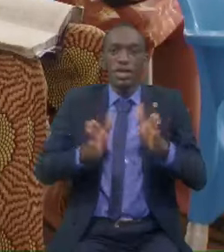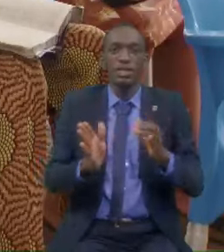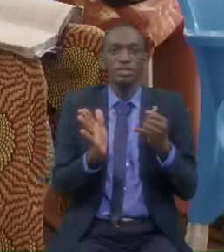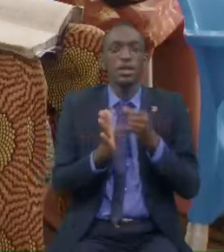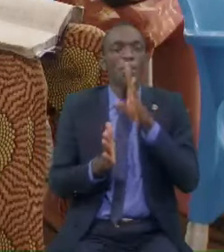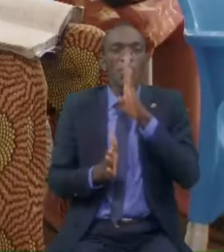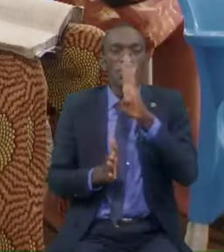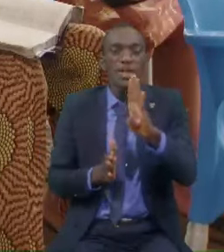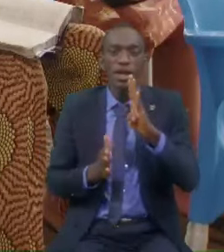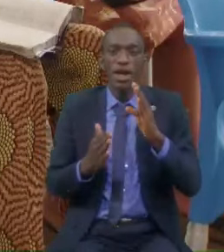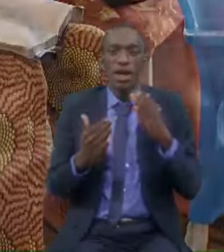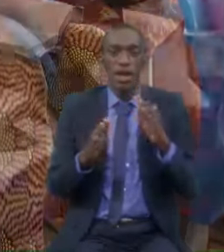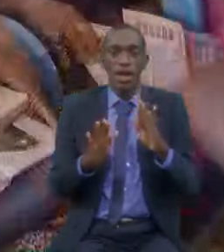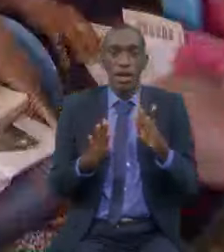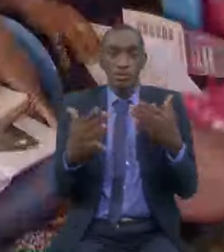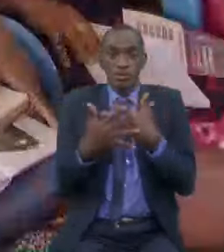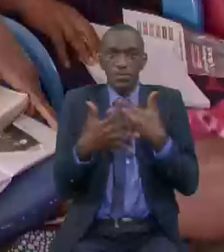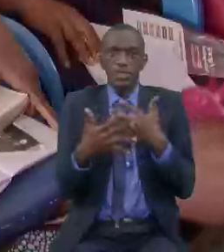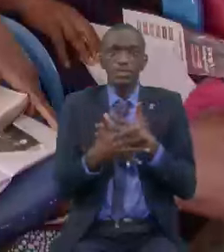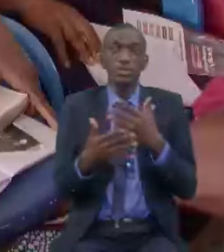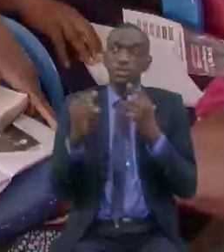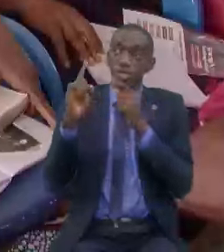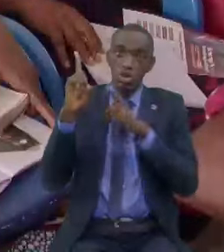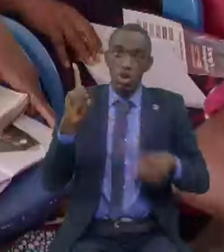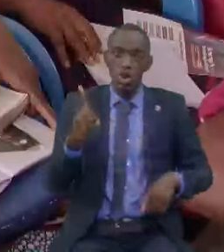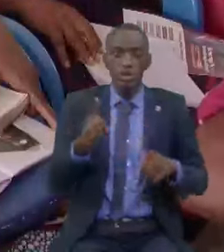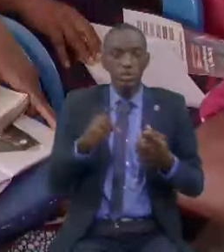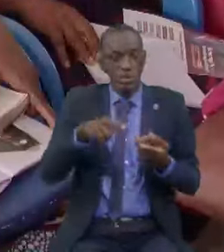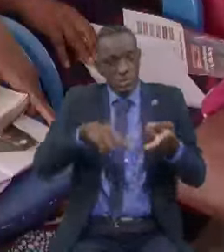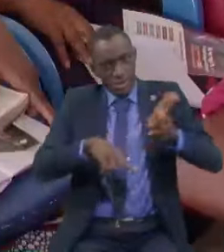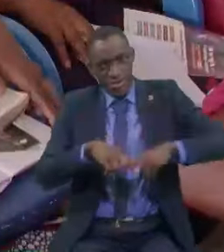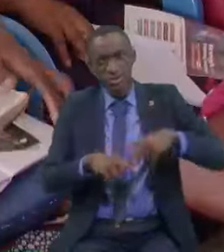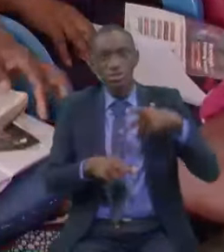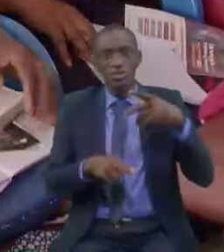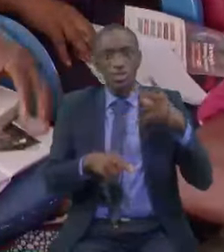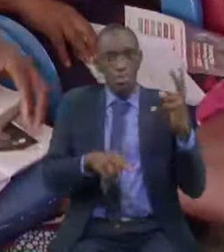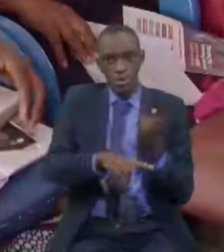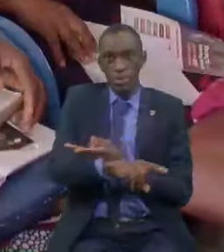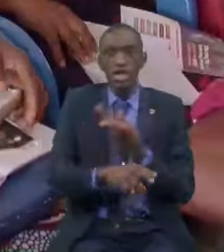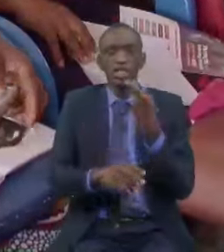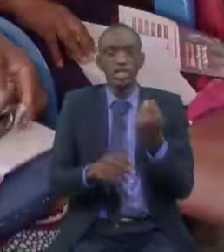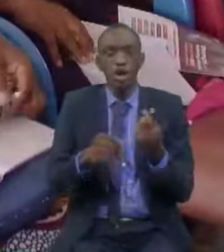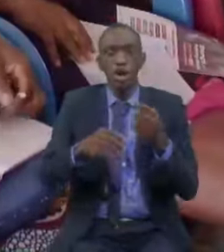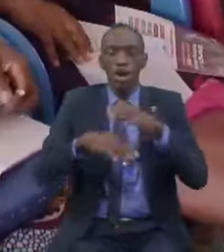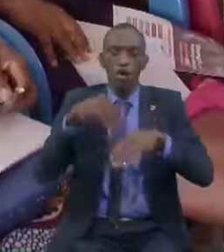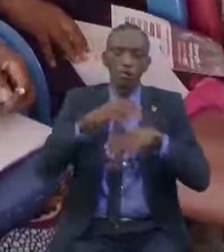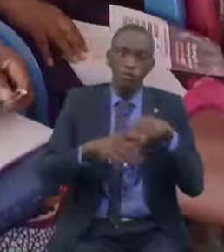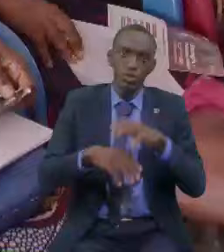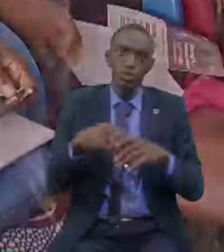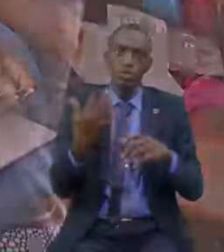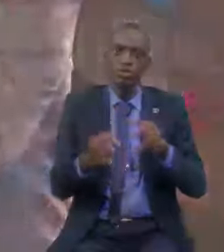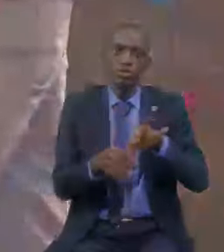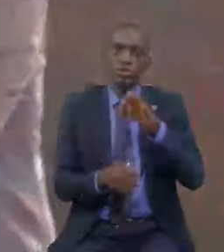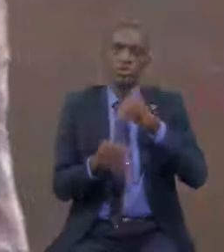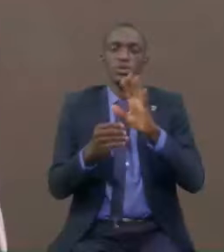the comfort of the Spirit in your life in Jesus' name. I come to thee now,